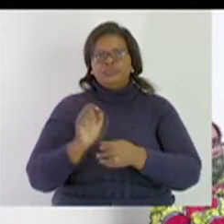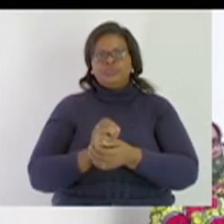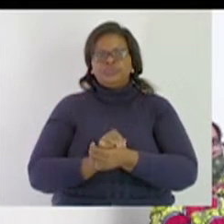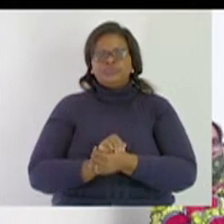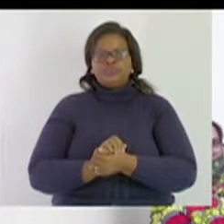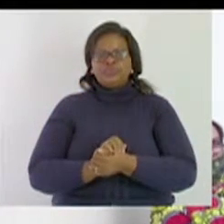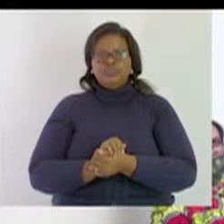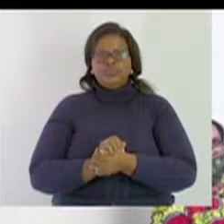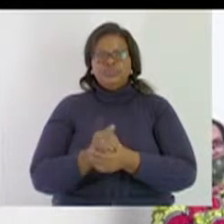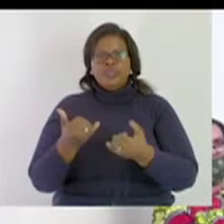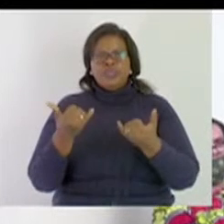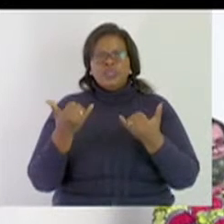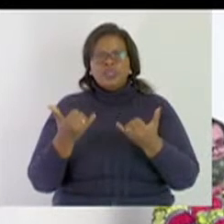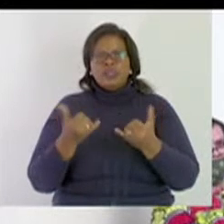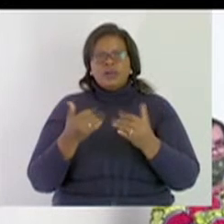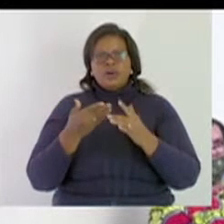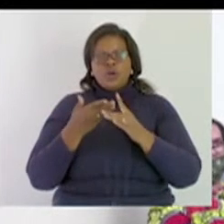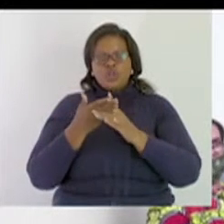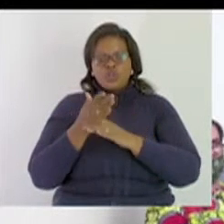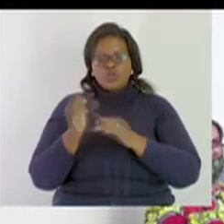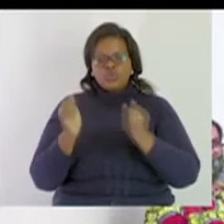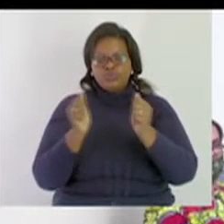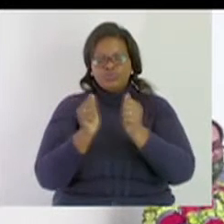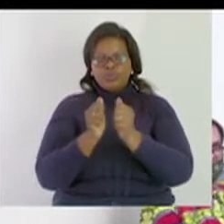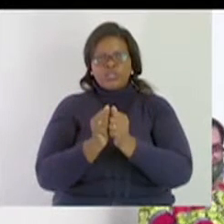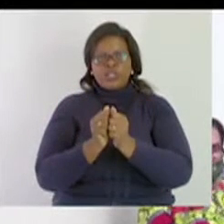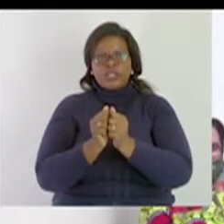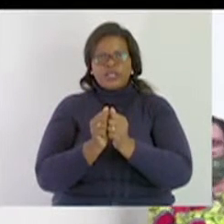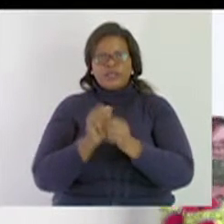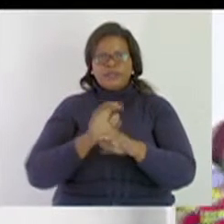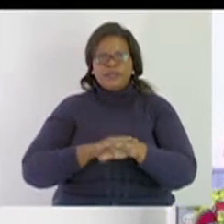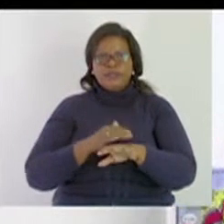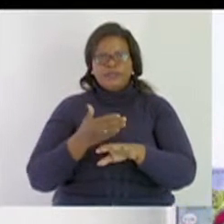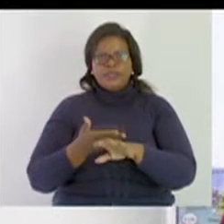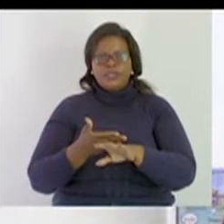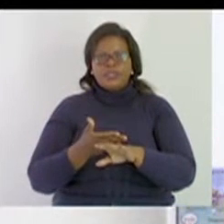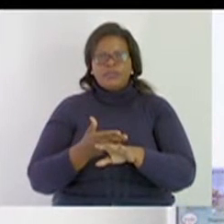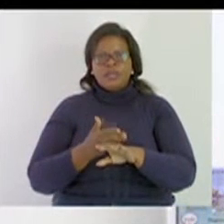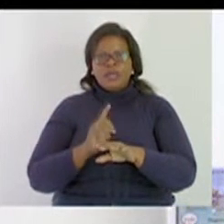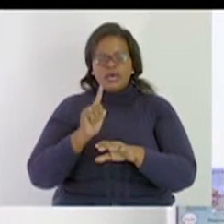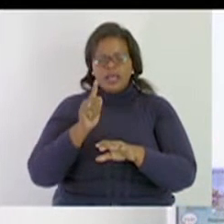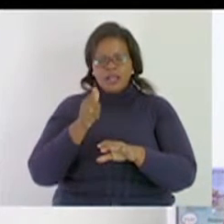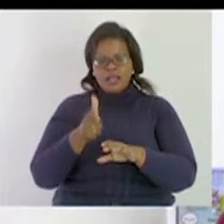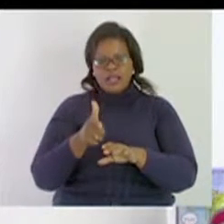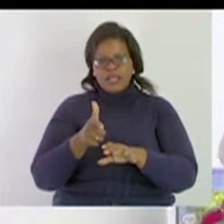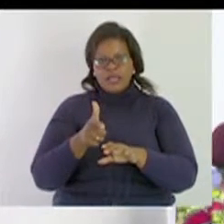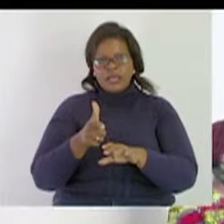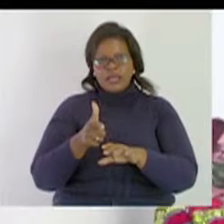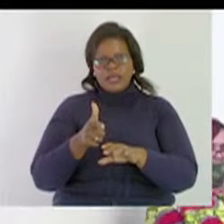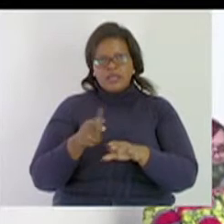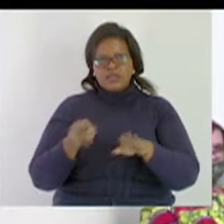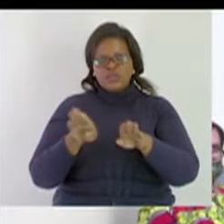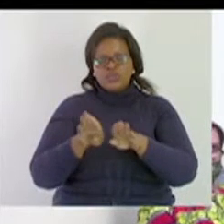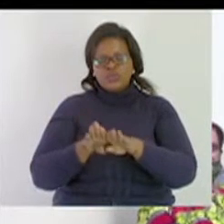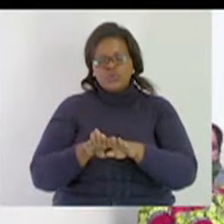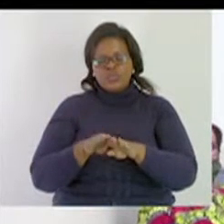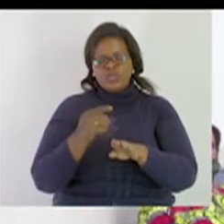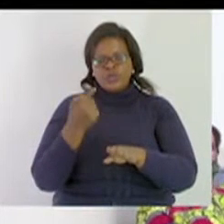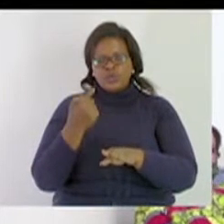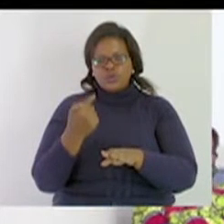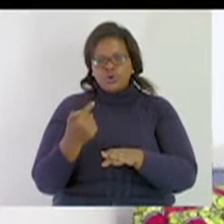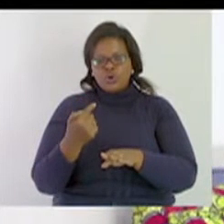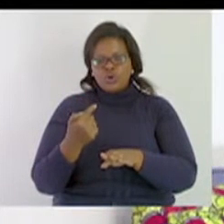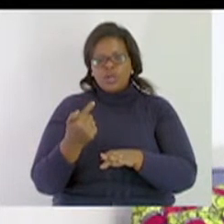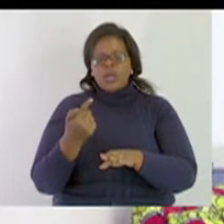go through these 2 examples. And you have to go with me.